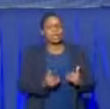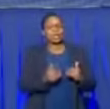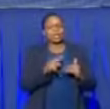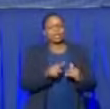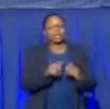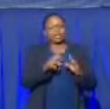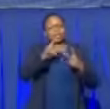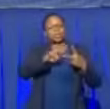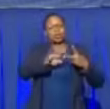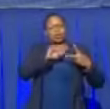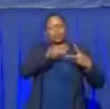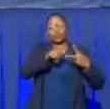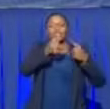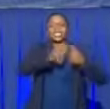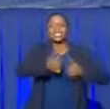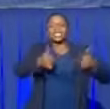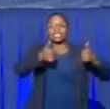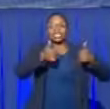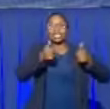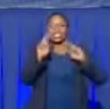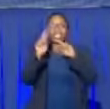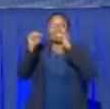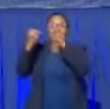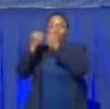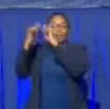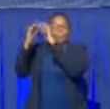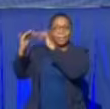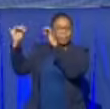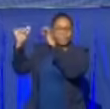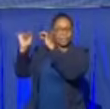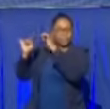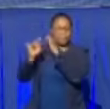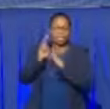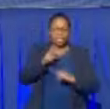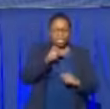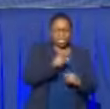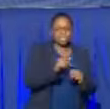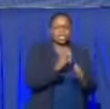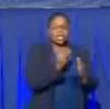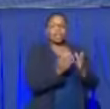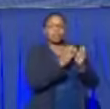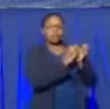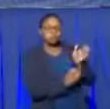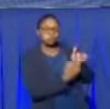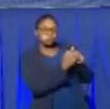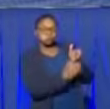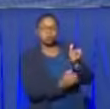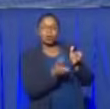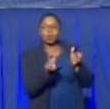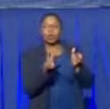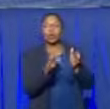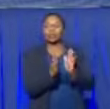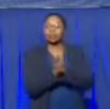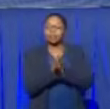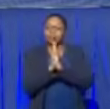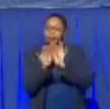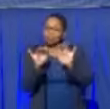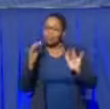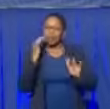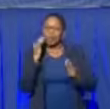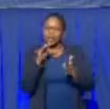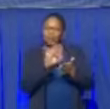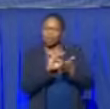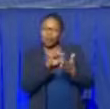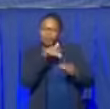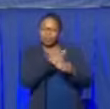Again, parties will be set out one after the other on ballot, and voters are urged to only make 1 ballot. The